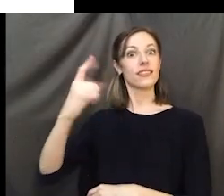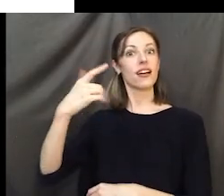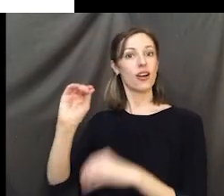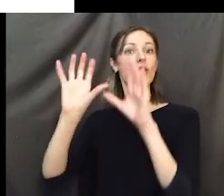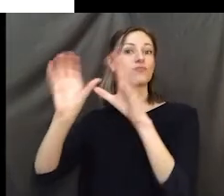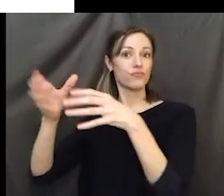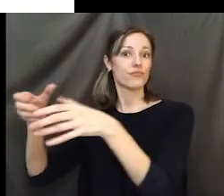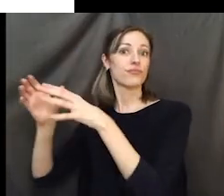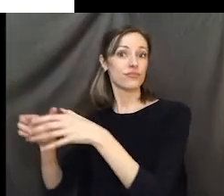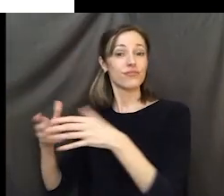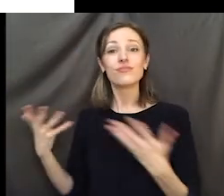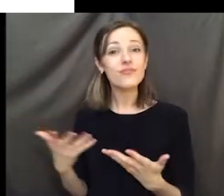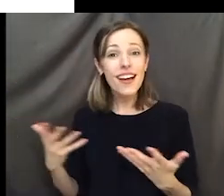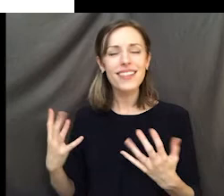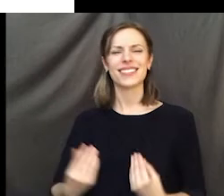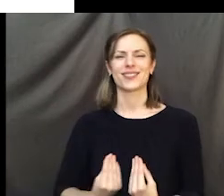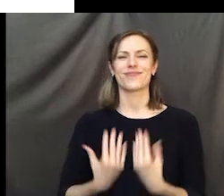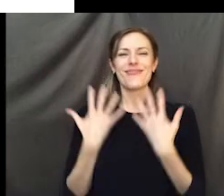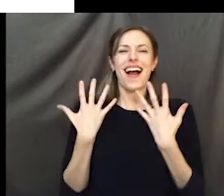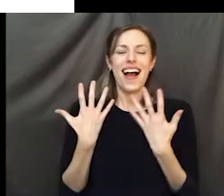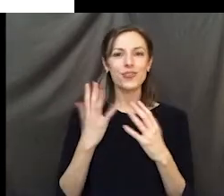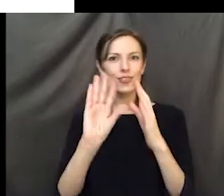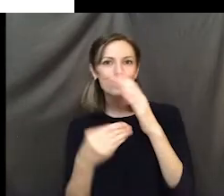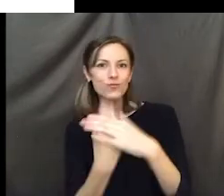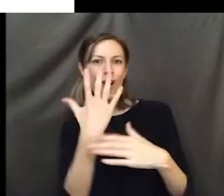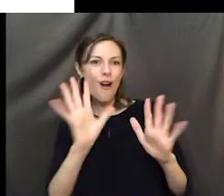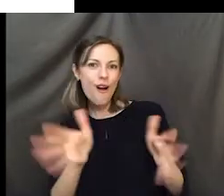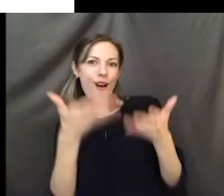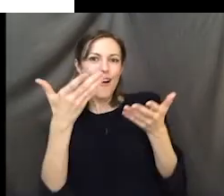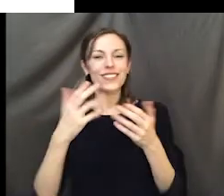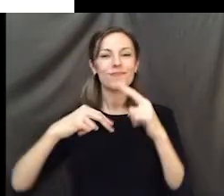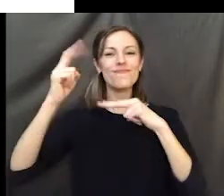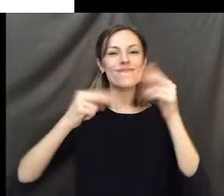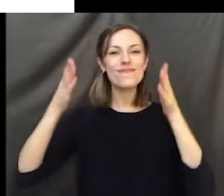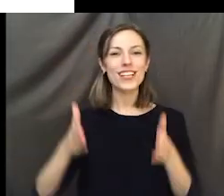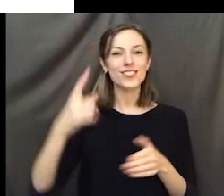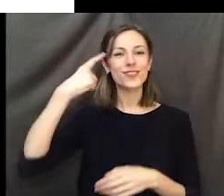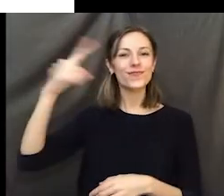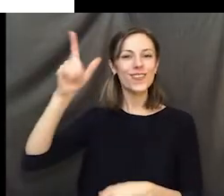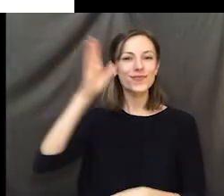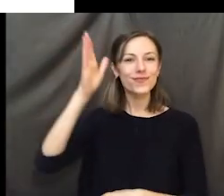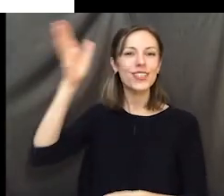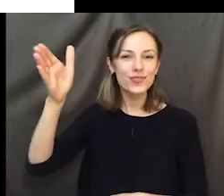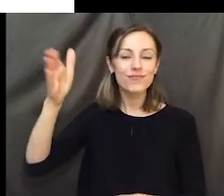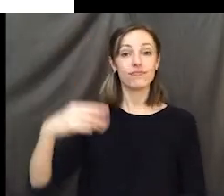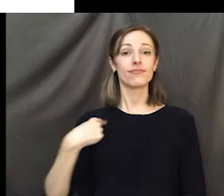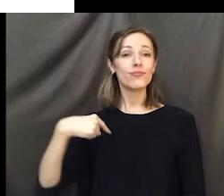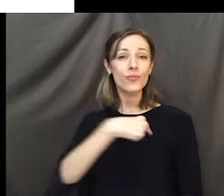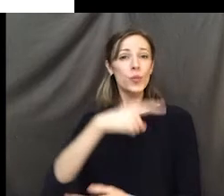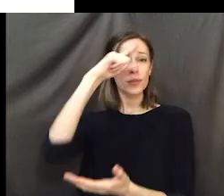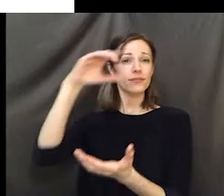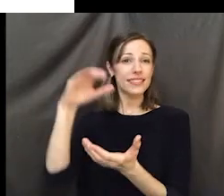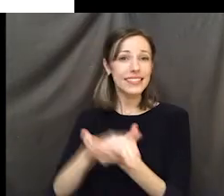tomorrow. We believe that learning through play empowers children to become creative, engaged, lifelong learners, and to develop holistic skills that